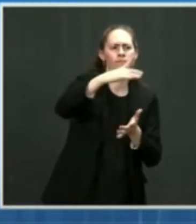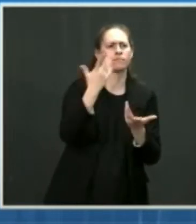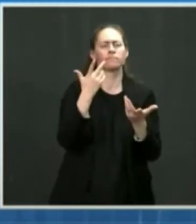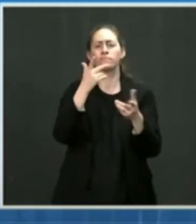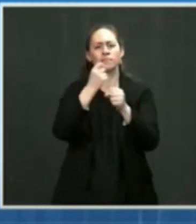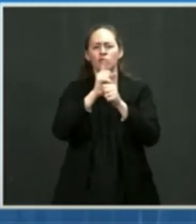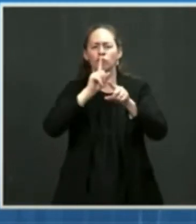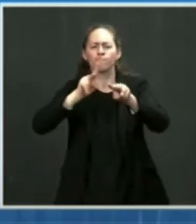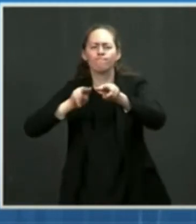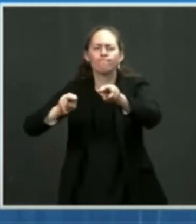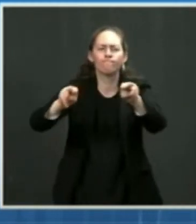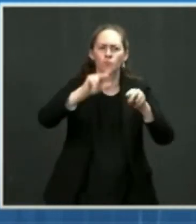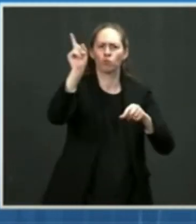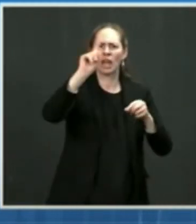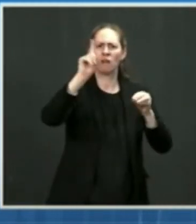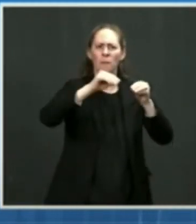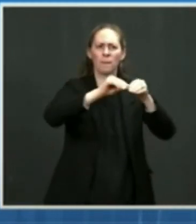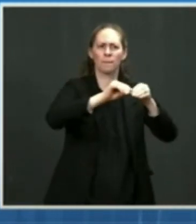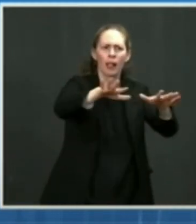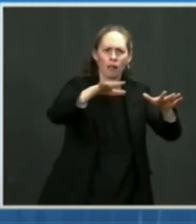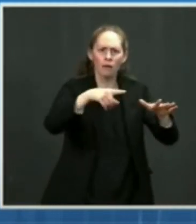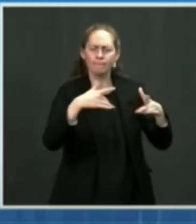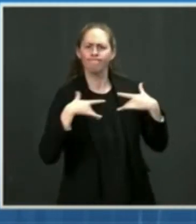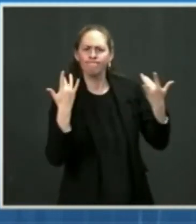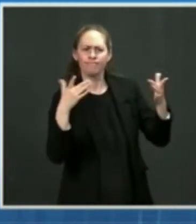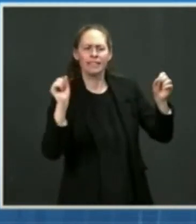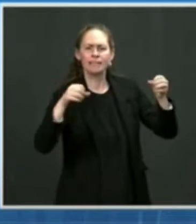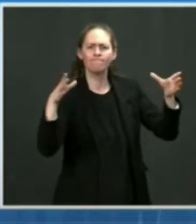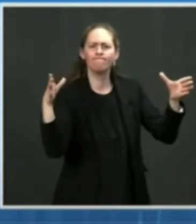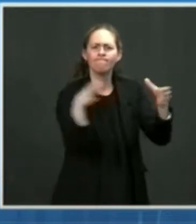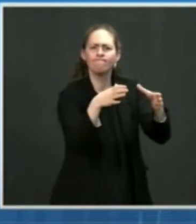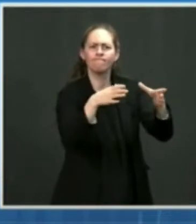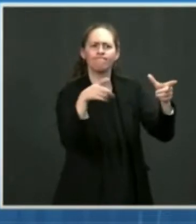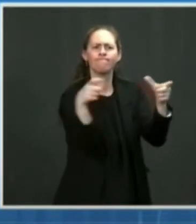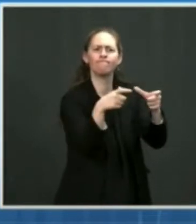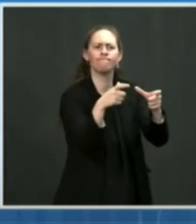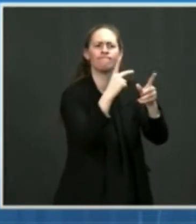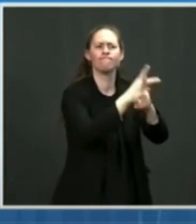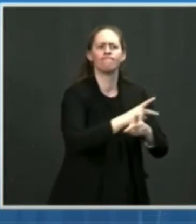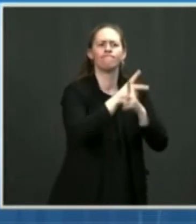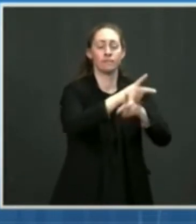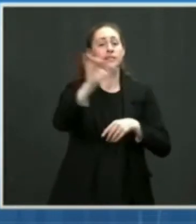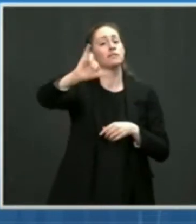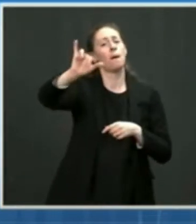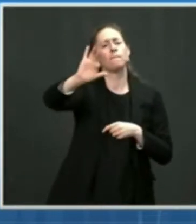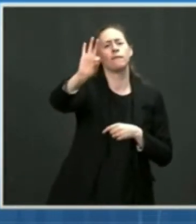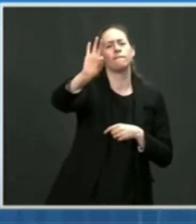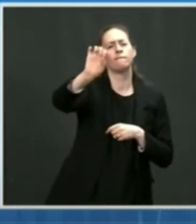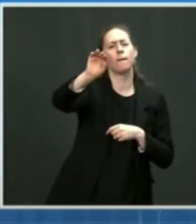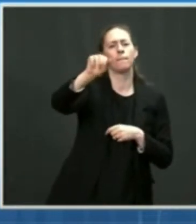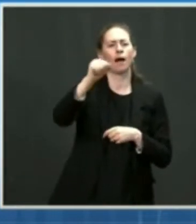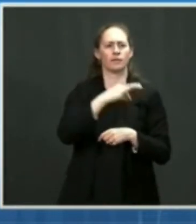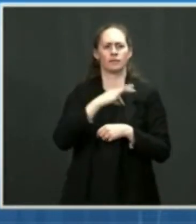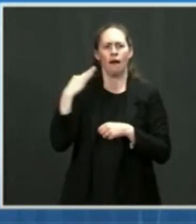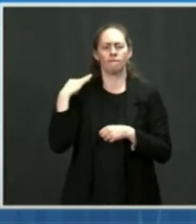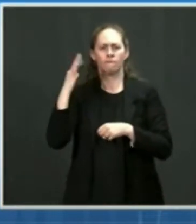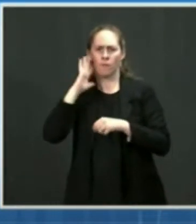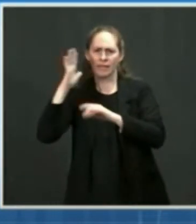settings. We've also sent more FEMA personnel to administer shots and arms across the state of